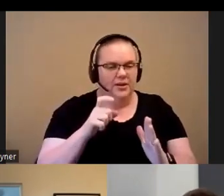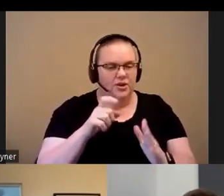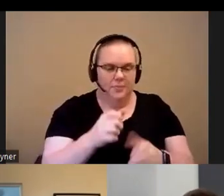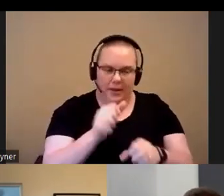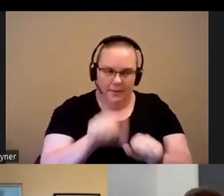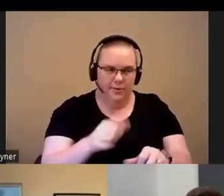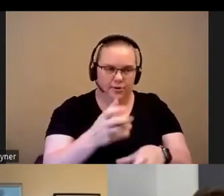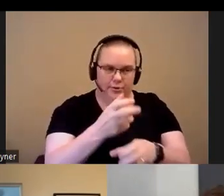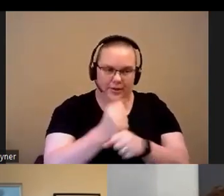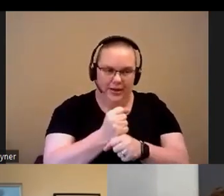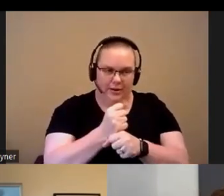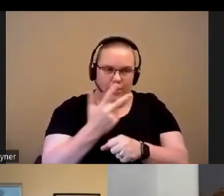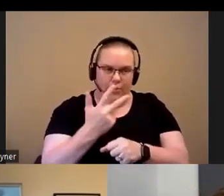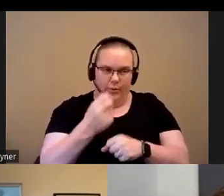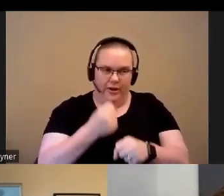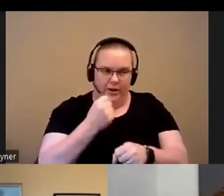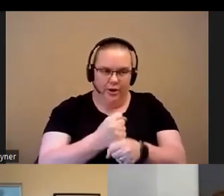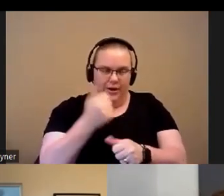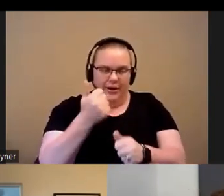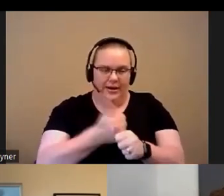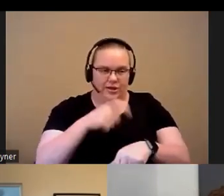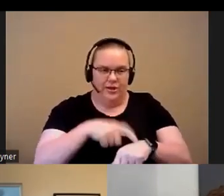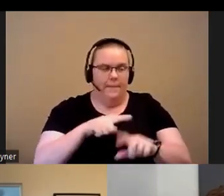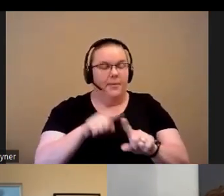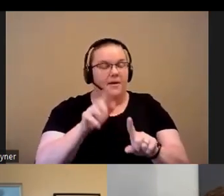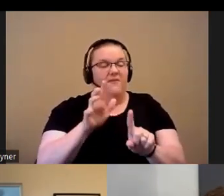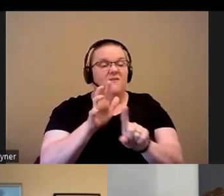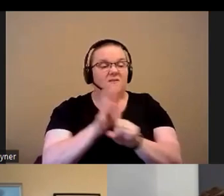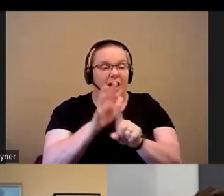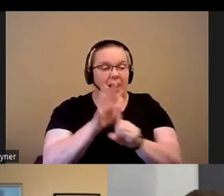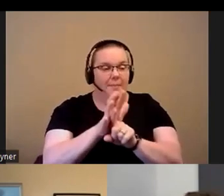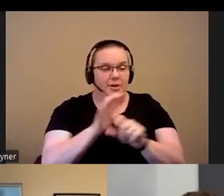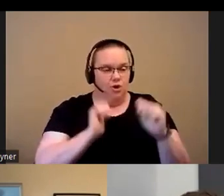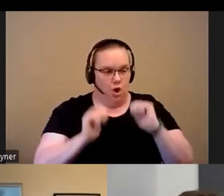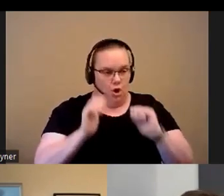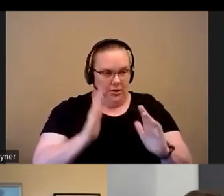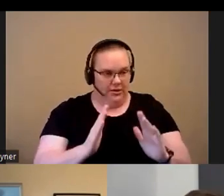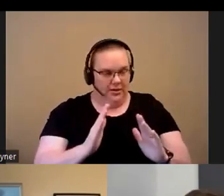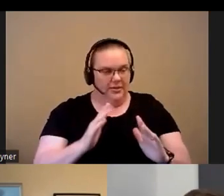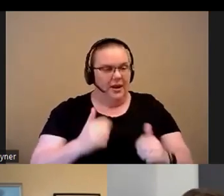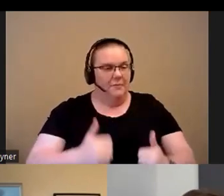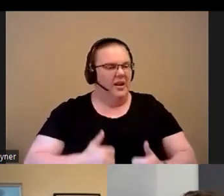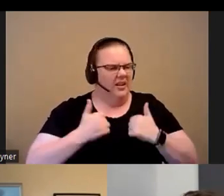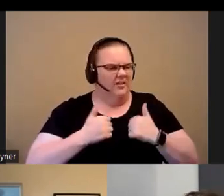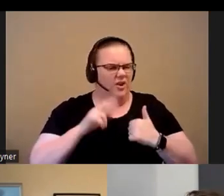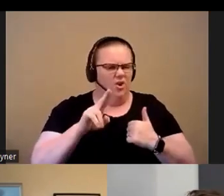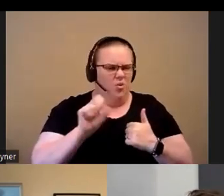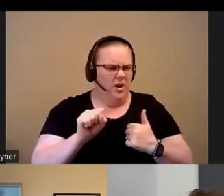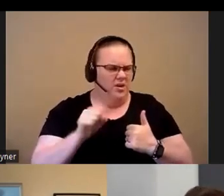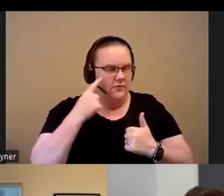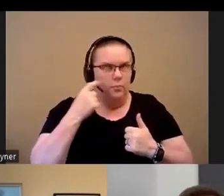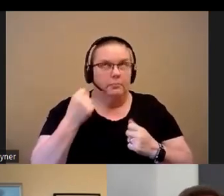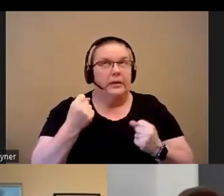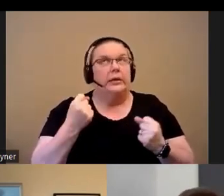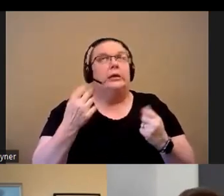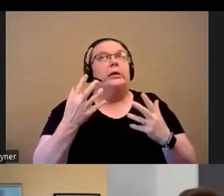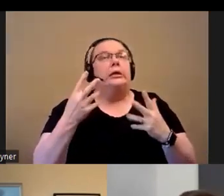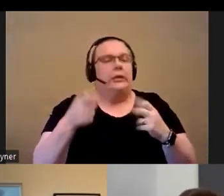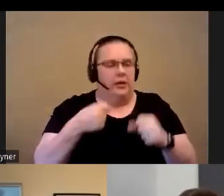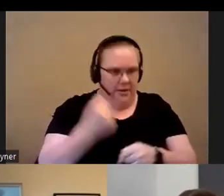artists, some very, very famous artists who have been living in the US for decades, are doing